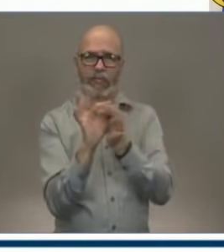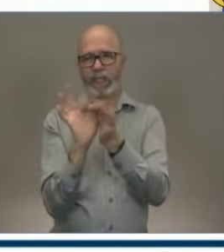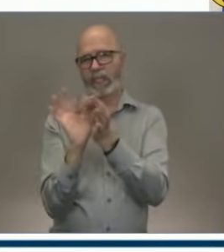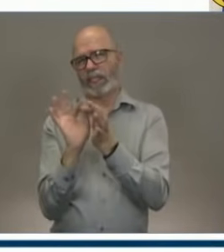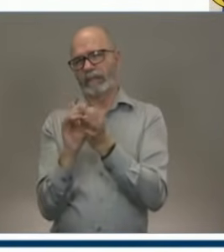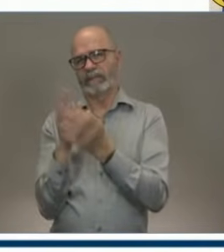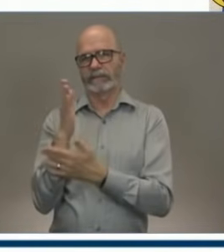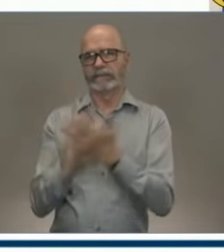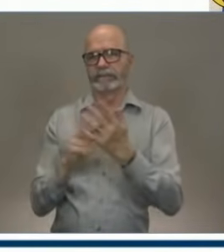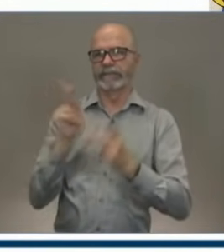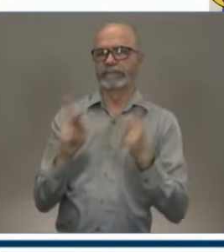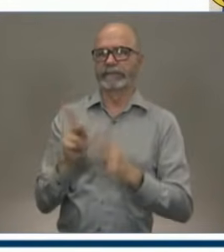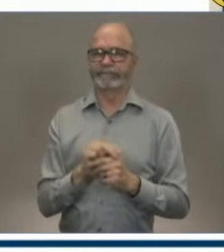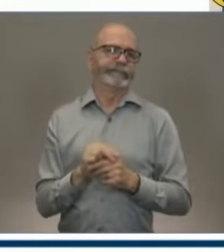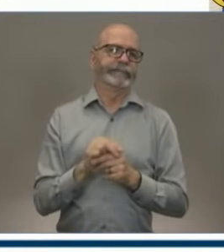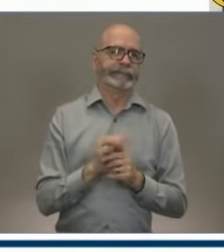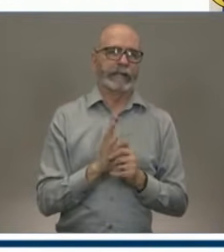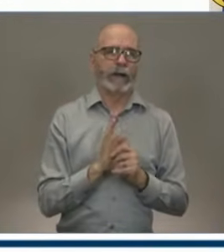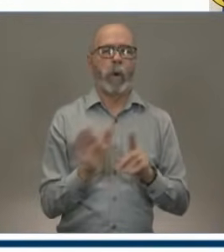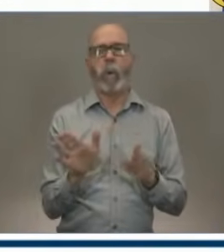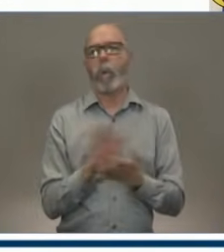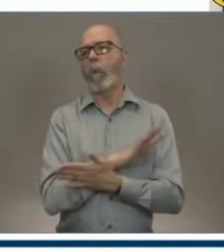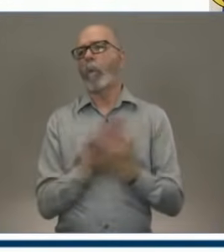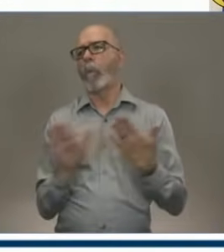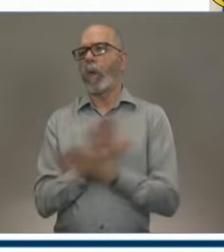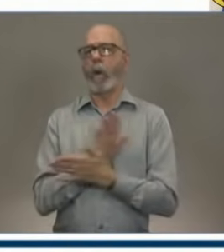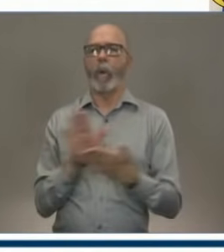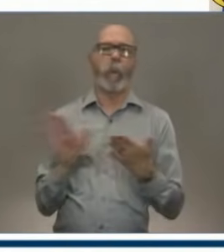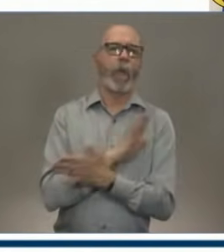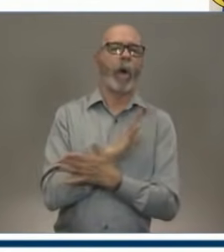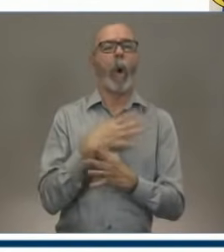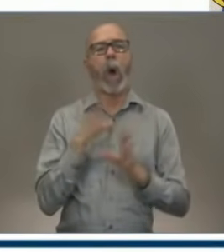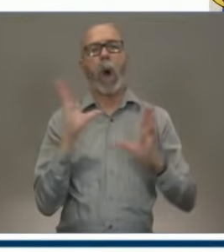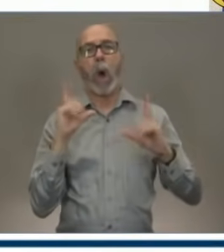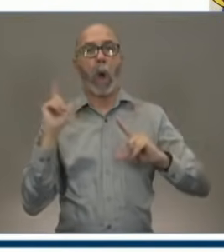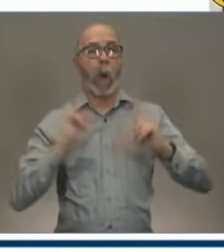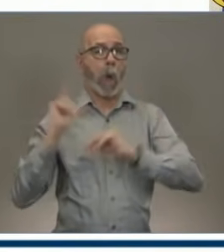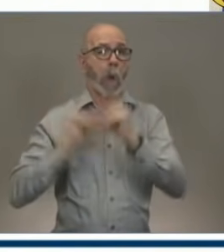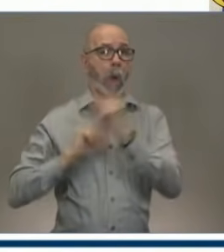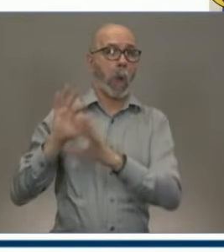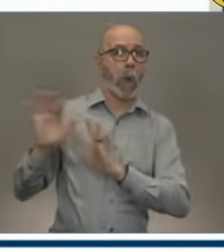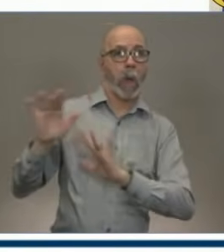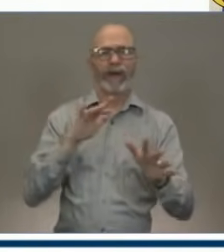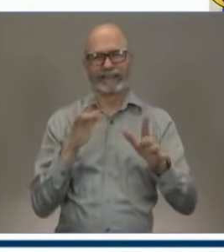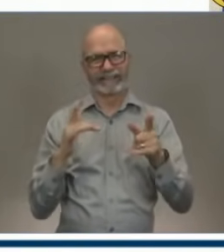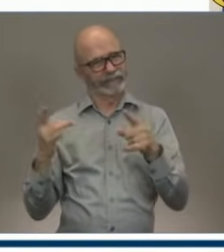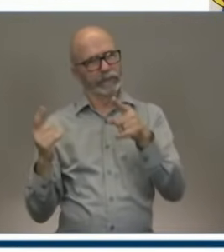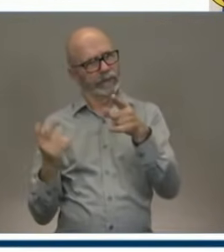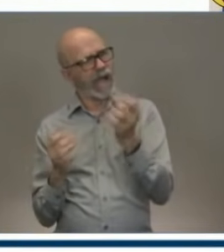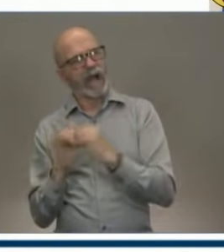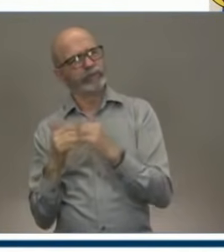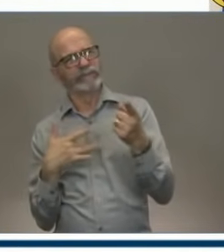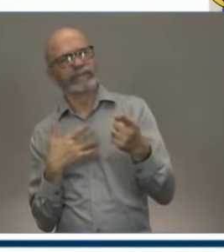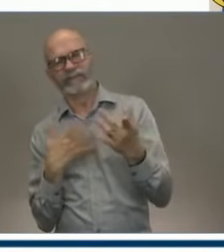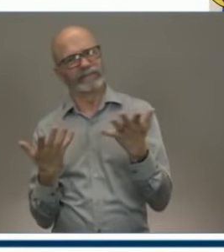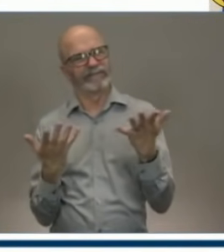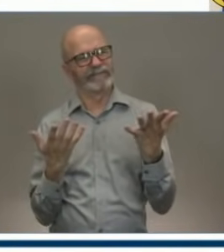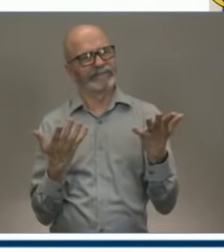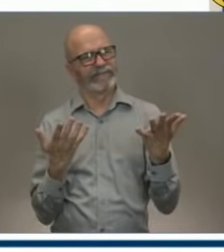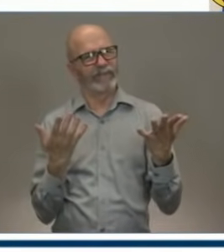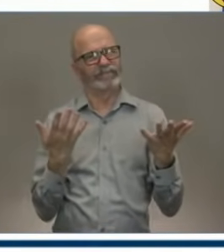truthful about who they've been in contact with. And I'm wondering, first of all, if you